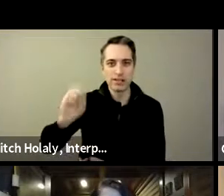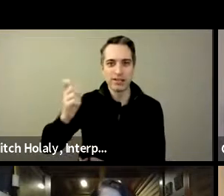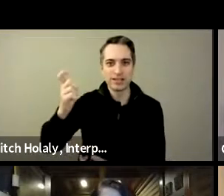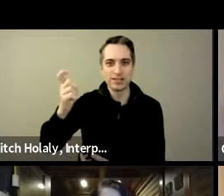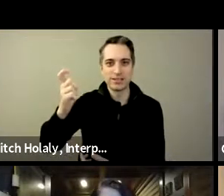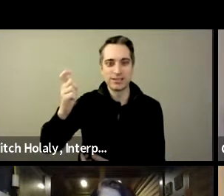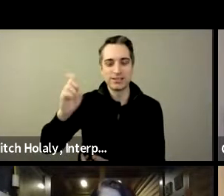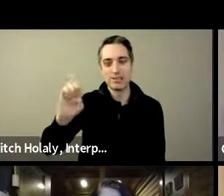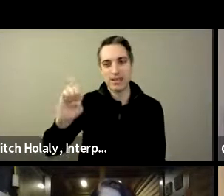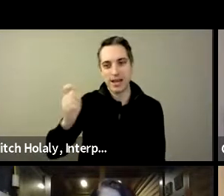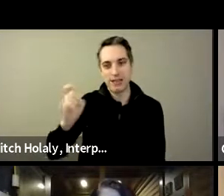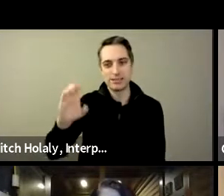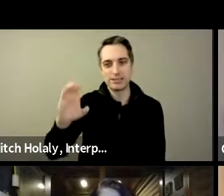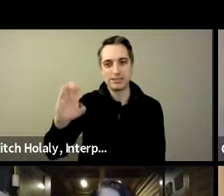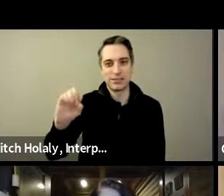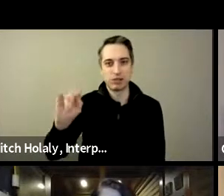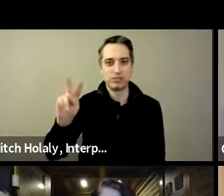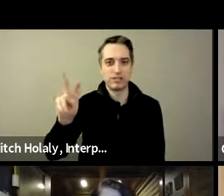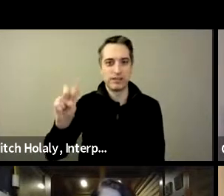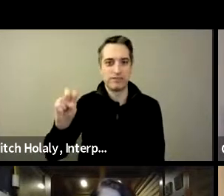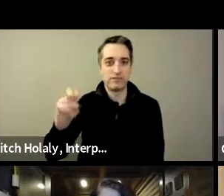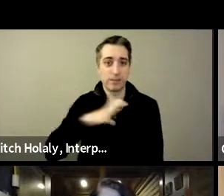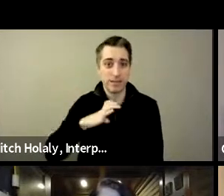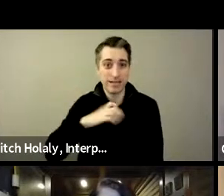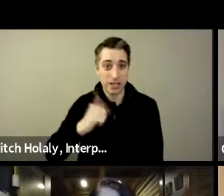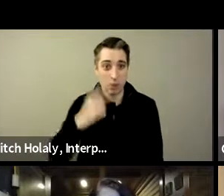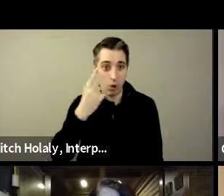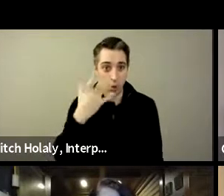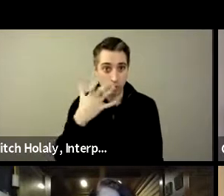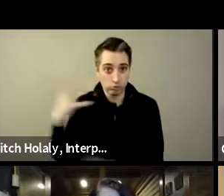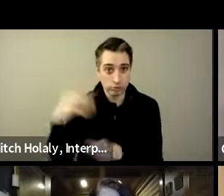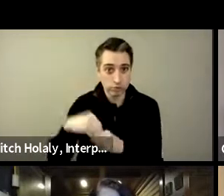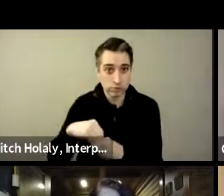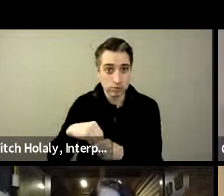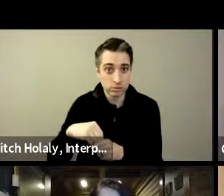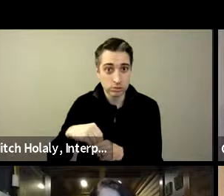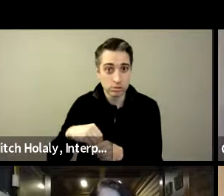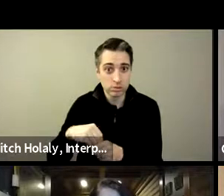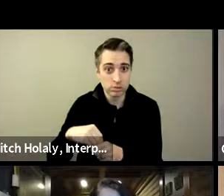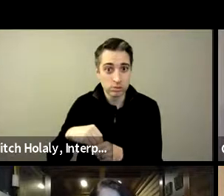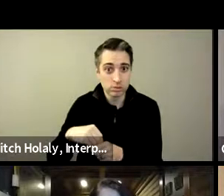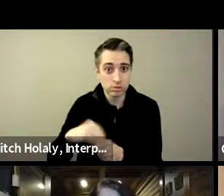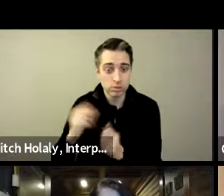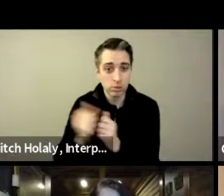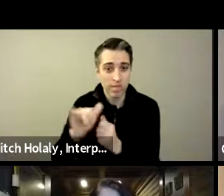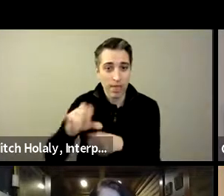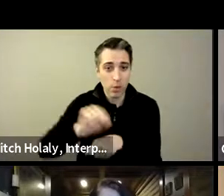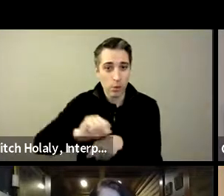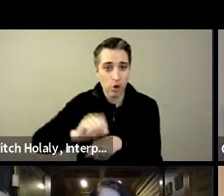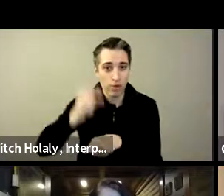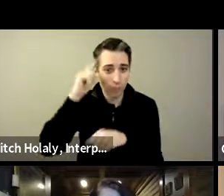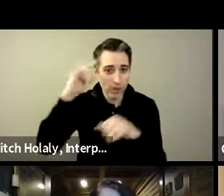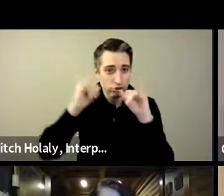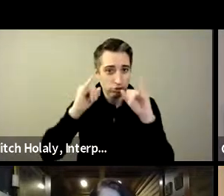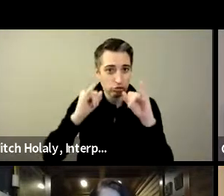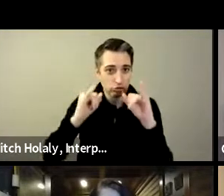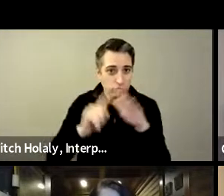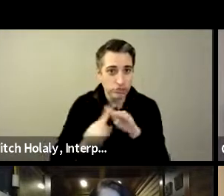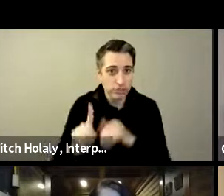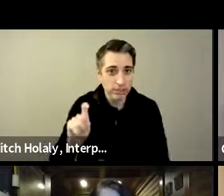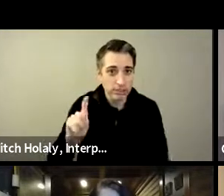who's not on the executive committee who would like to assist in the work going into the instructional retreat?